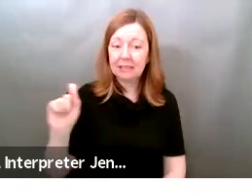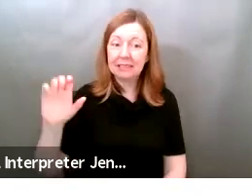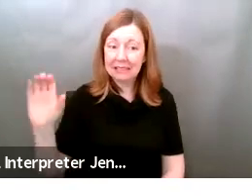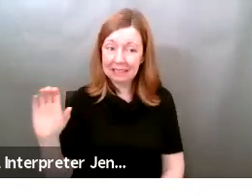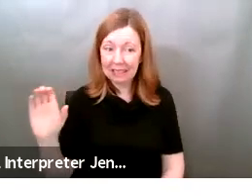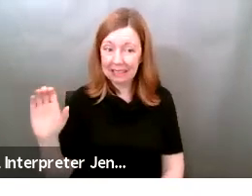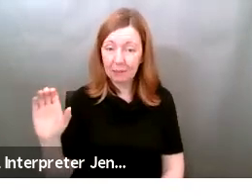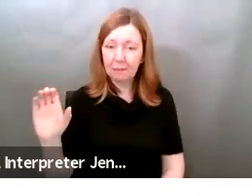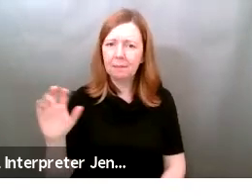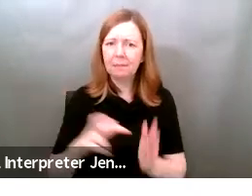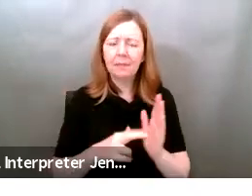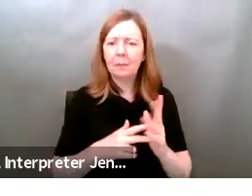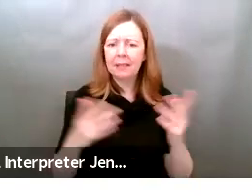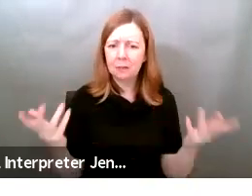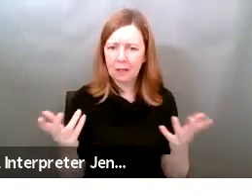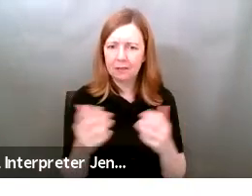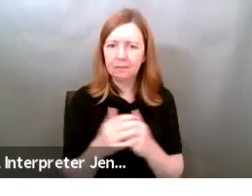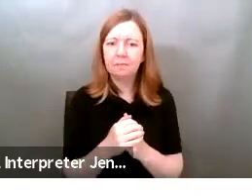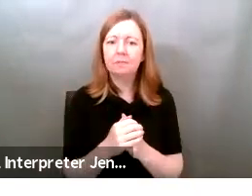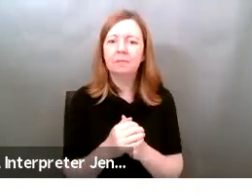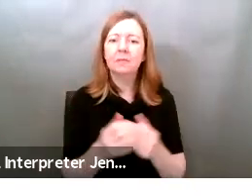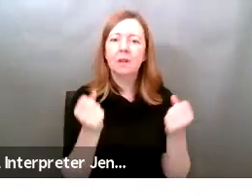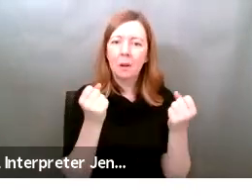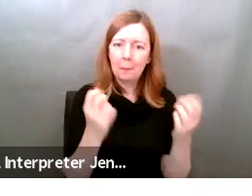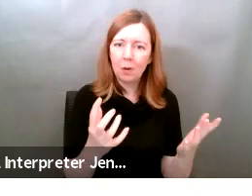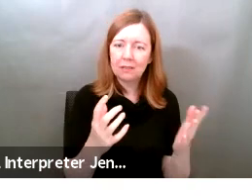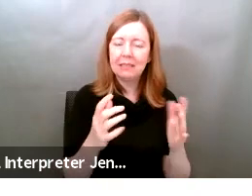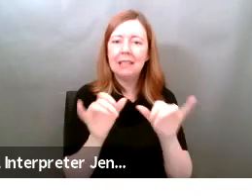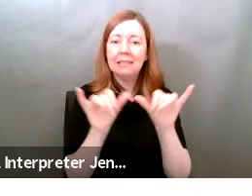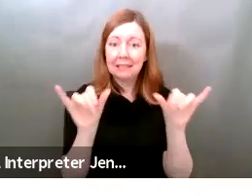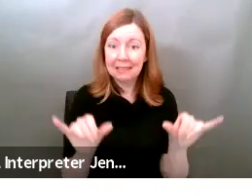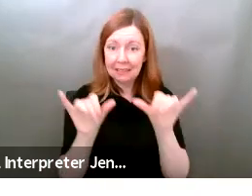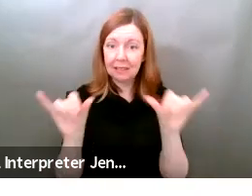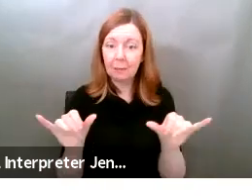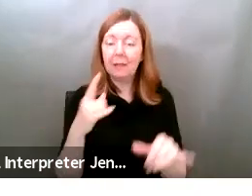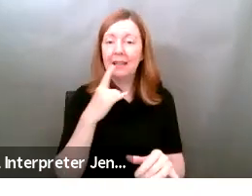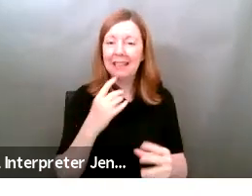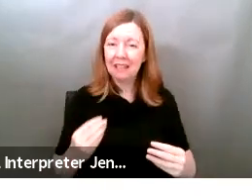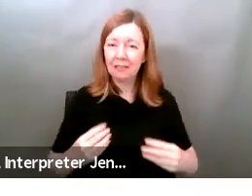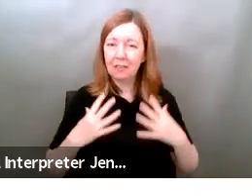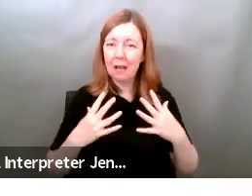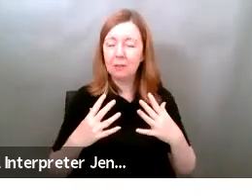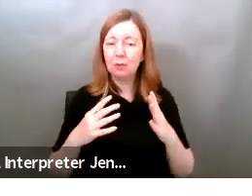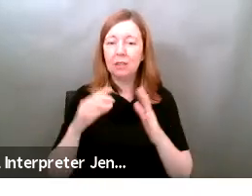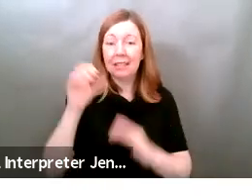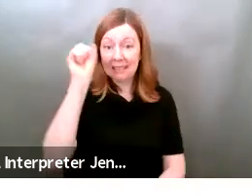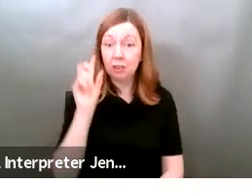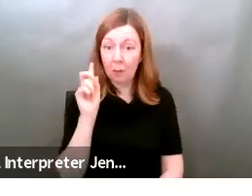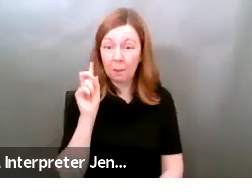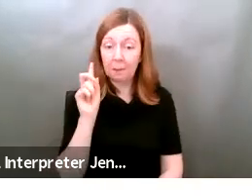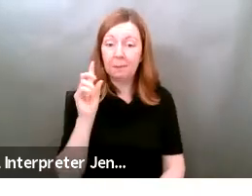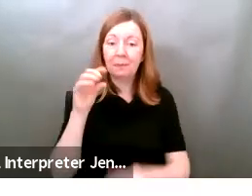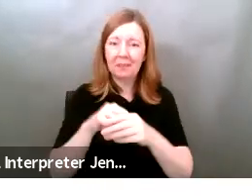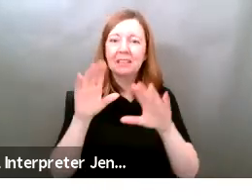MISC, stands for multisystem inflammatory syndrome